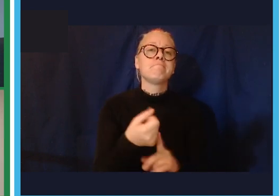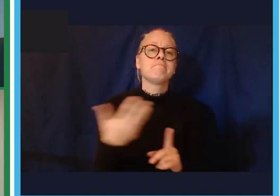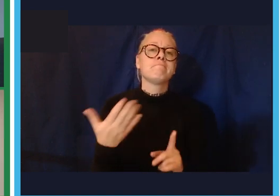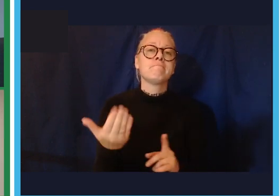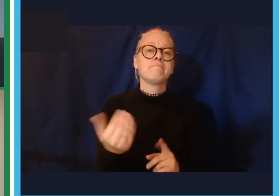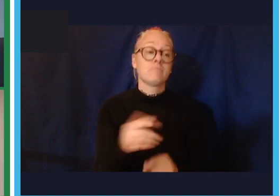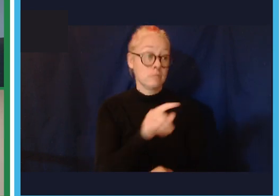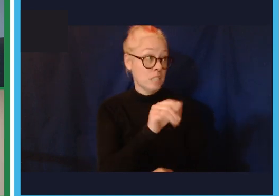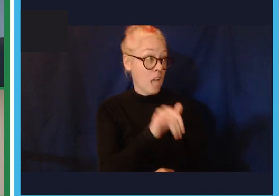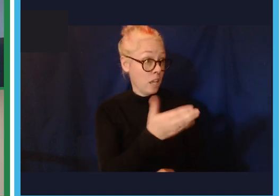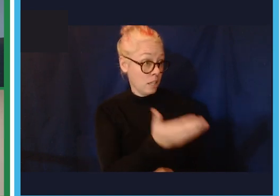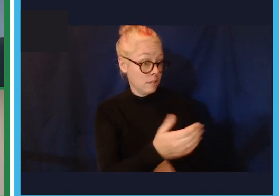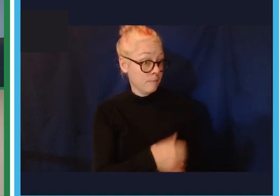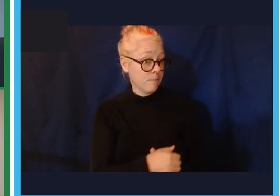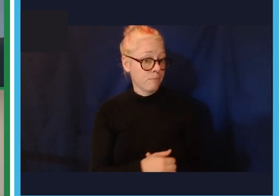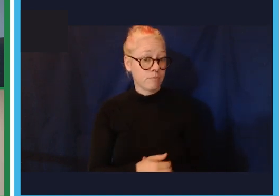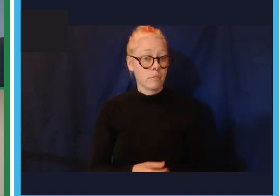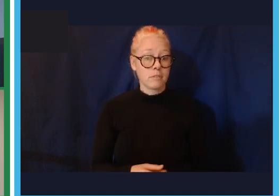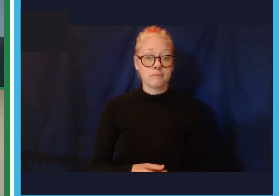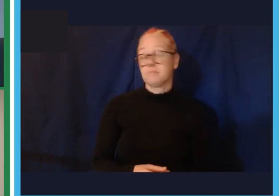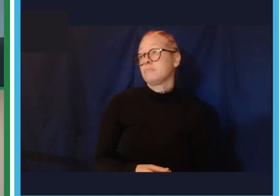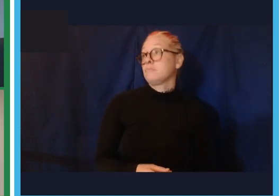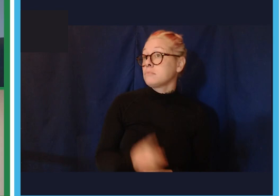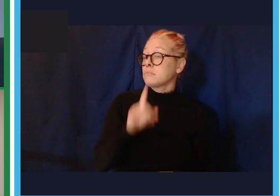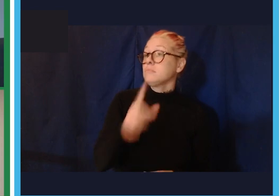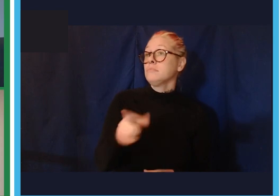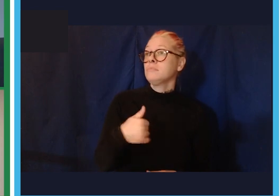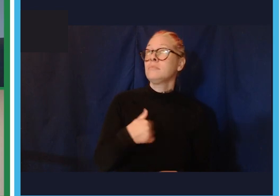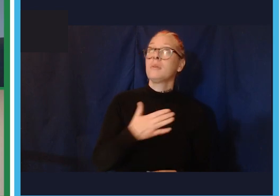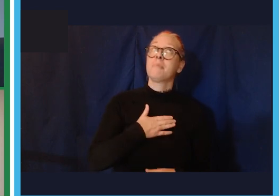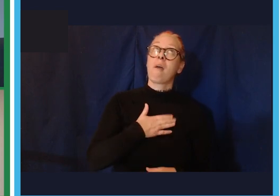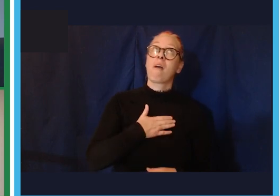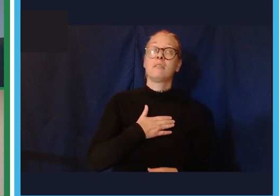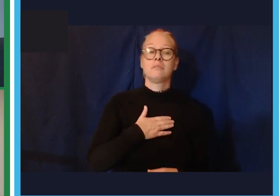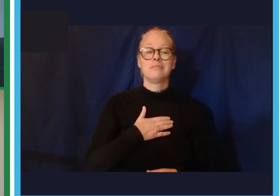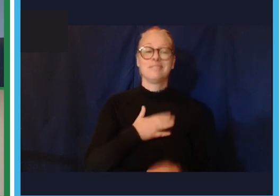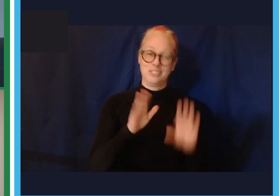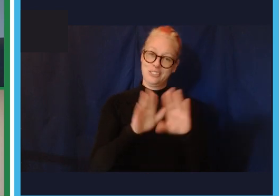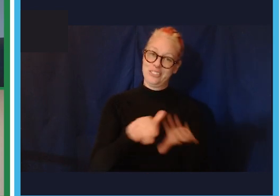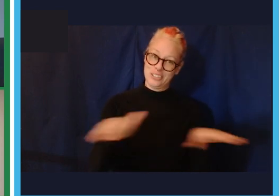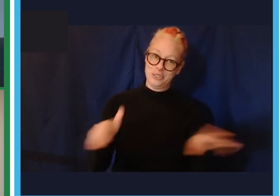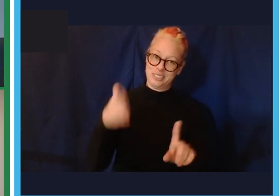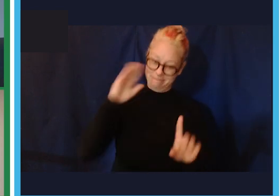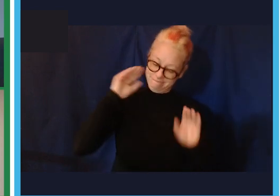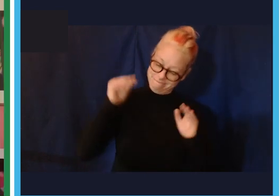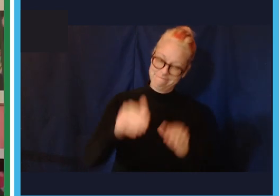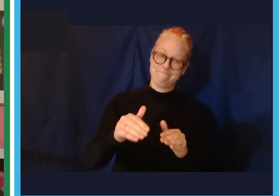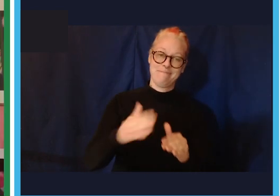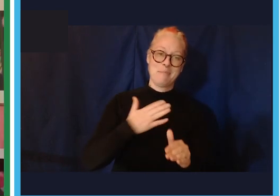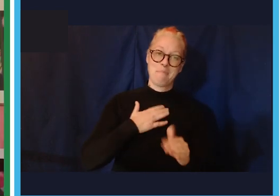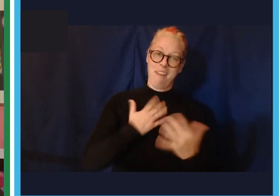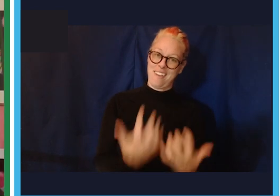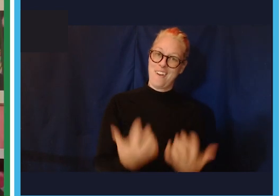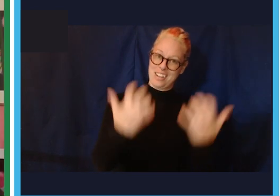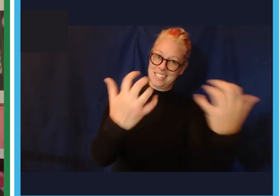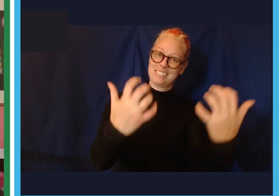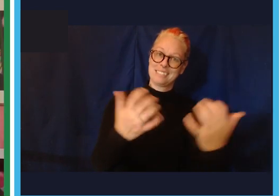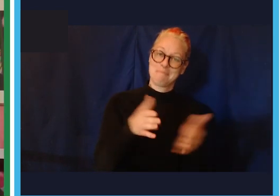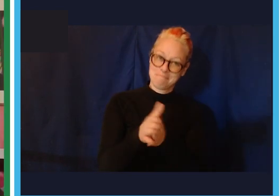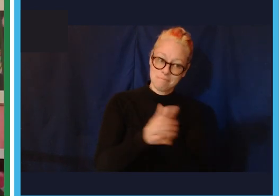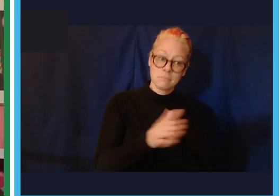of, I do love to write in other genres, kind of wherever the story comes. But I think it's so important to write for kids. I think